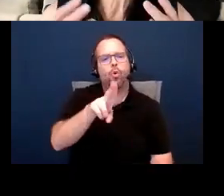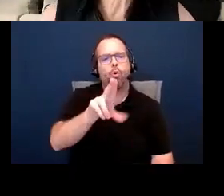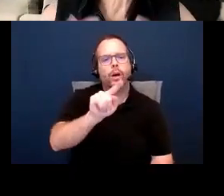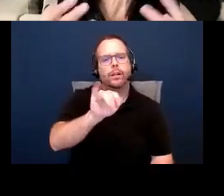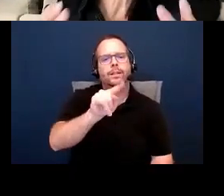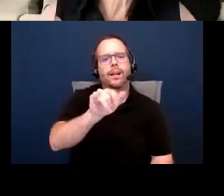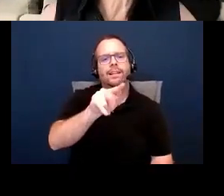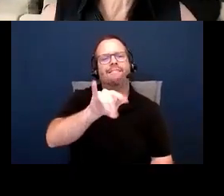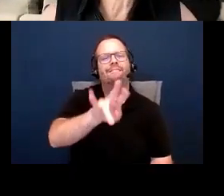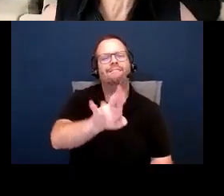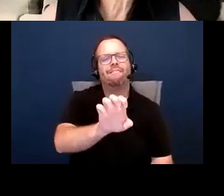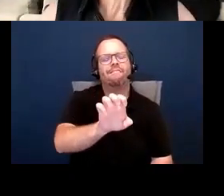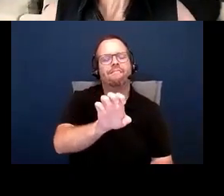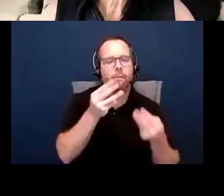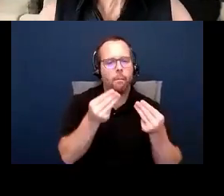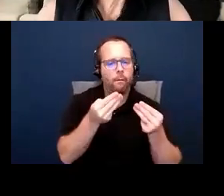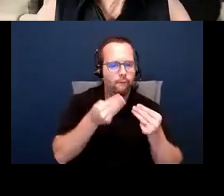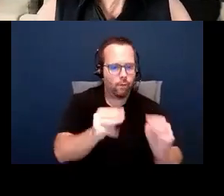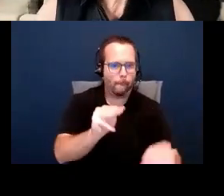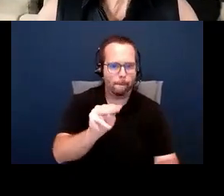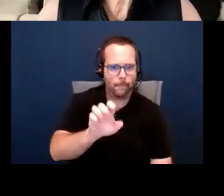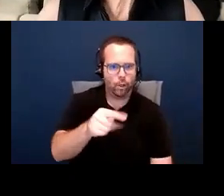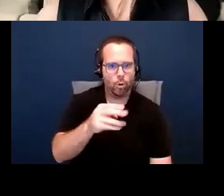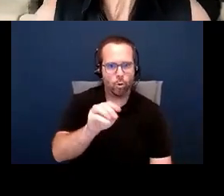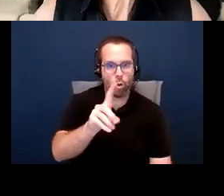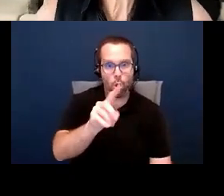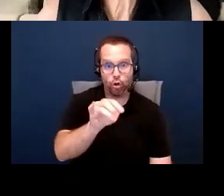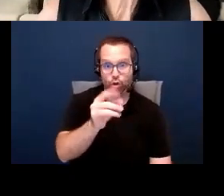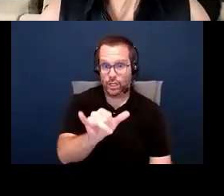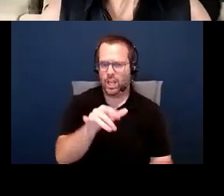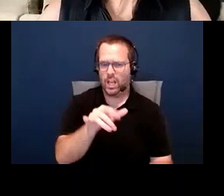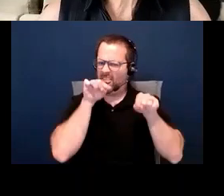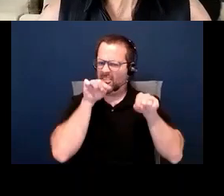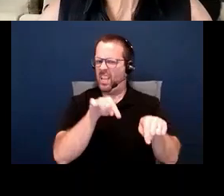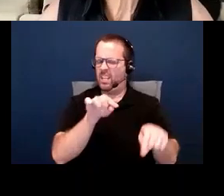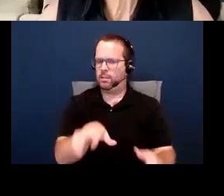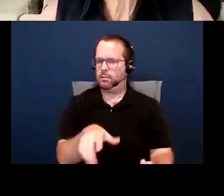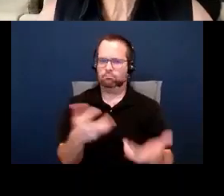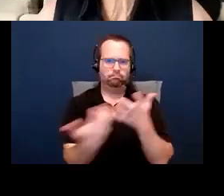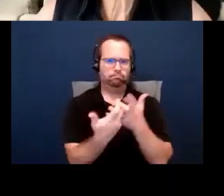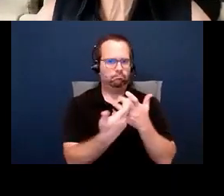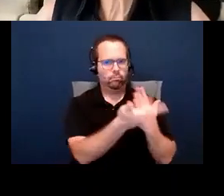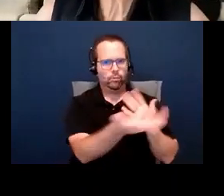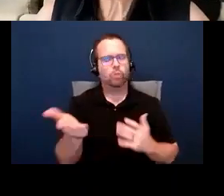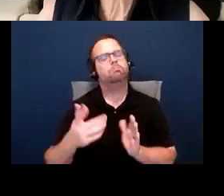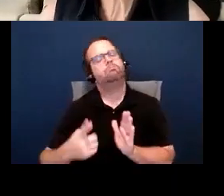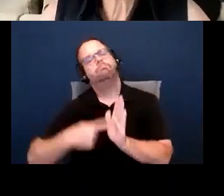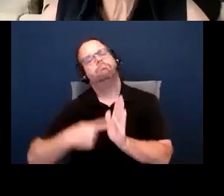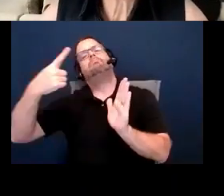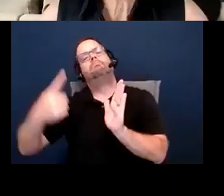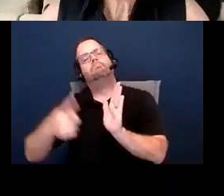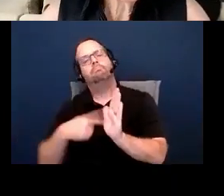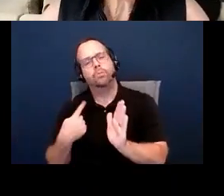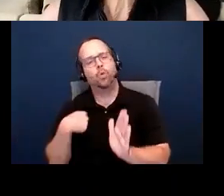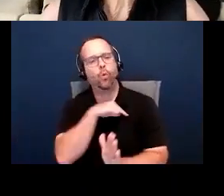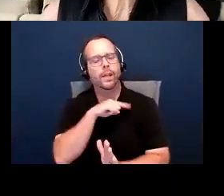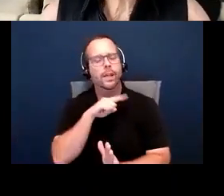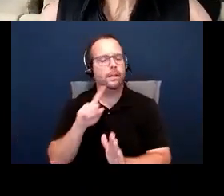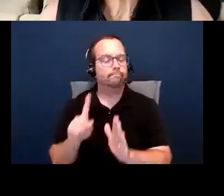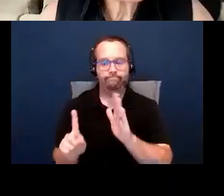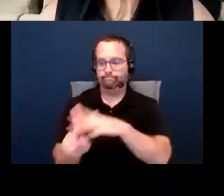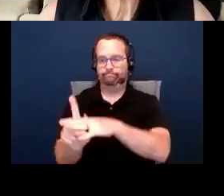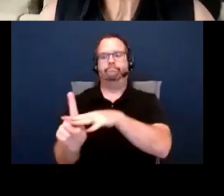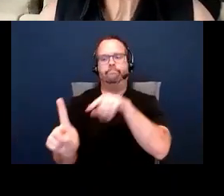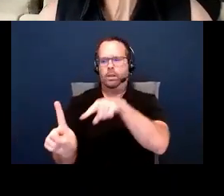a place for you, which isn't to say that every once in a while we'll get some fabulous